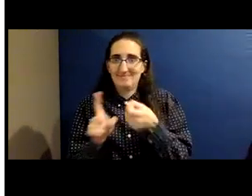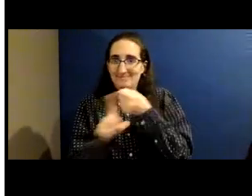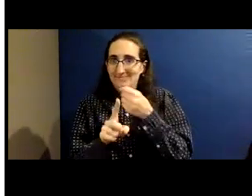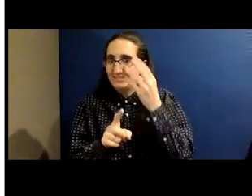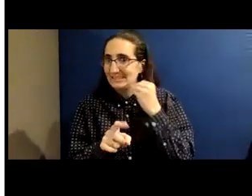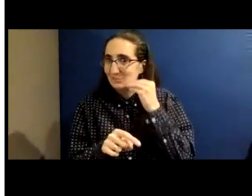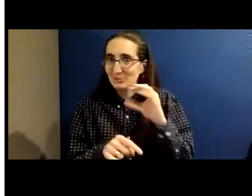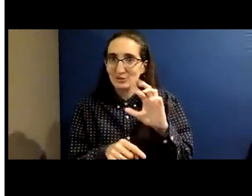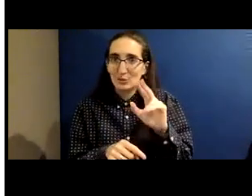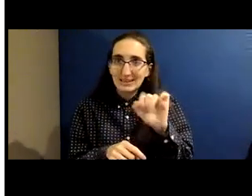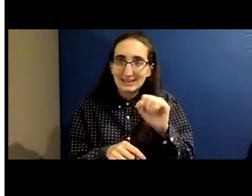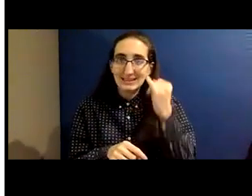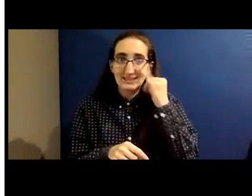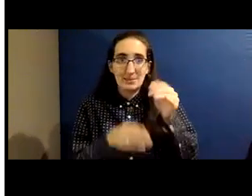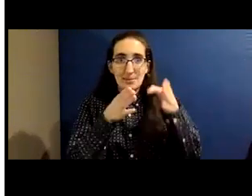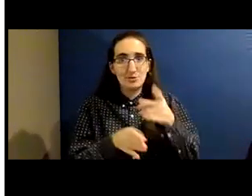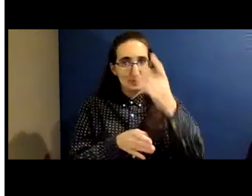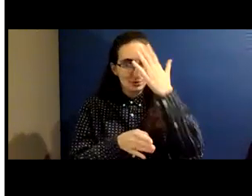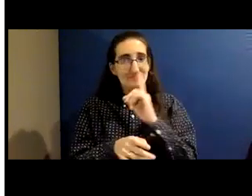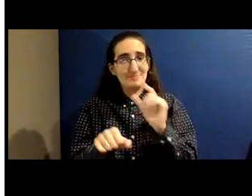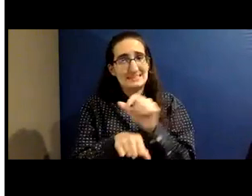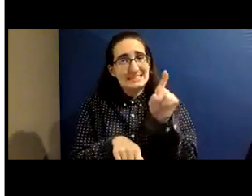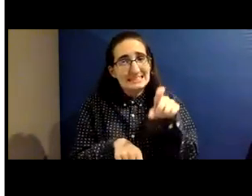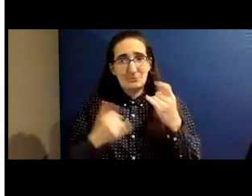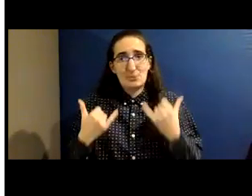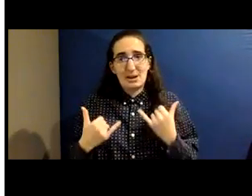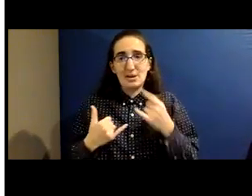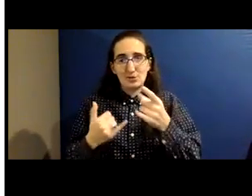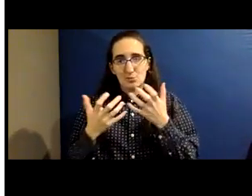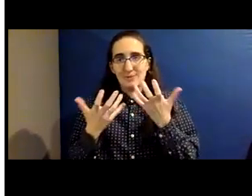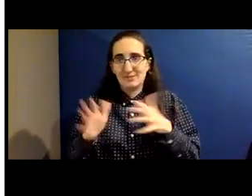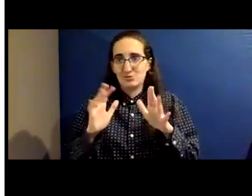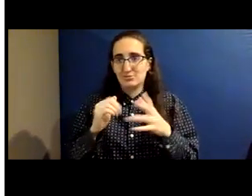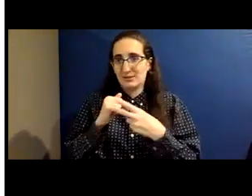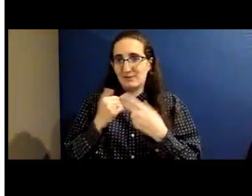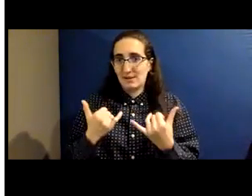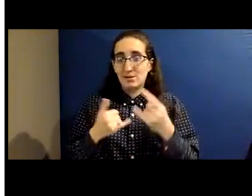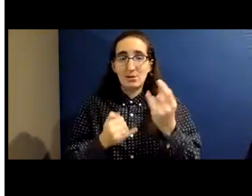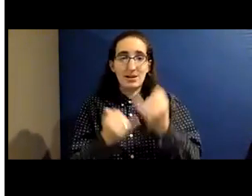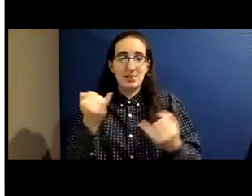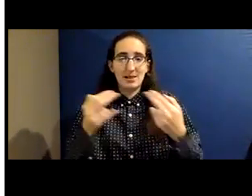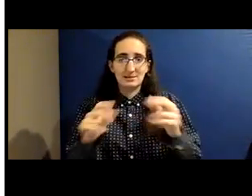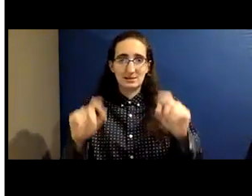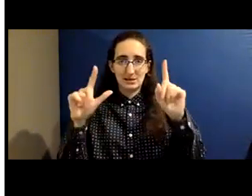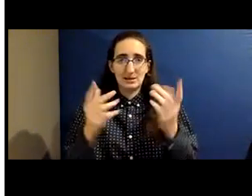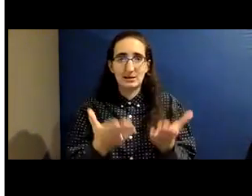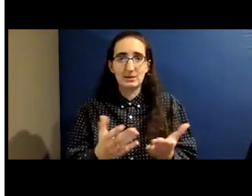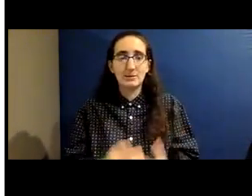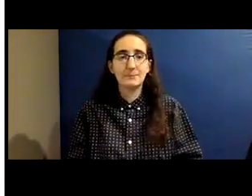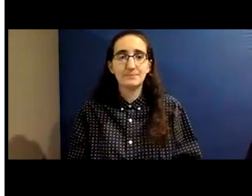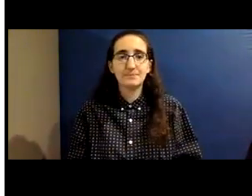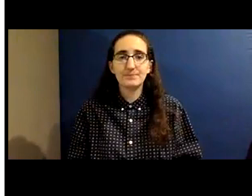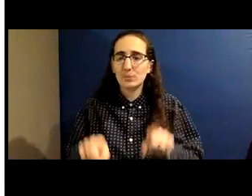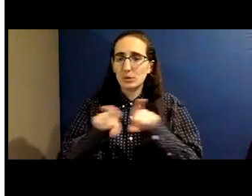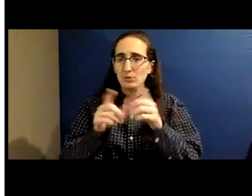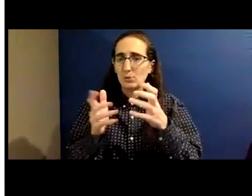if someone you know really needs it. And then on the final slide, I also